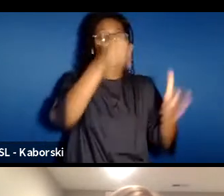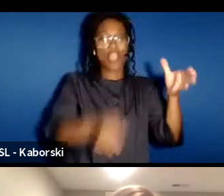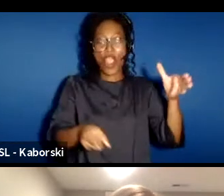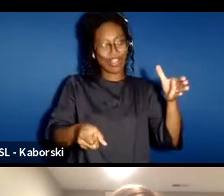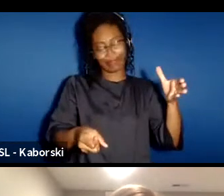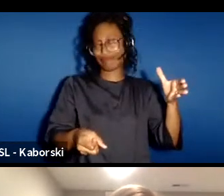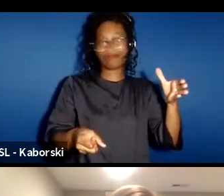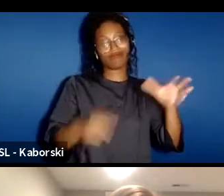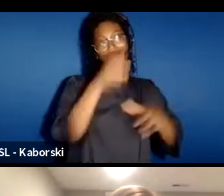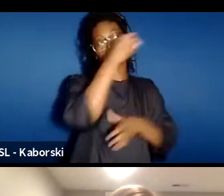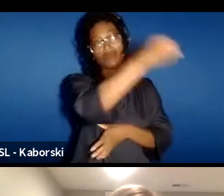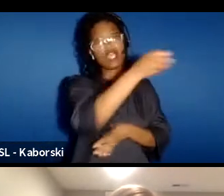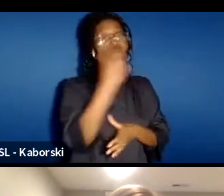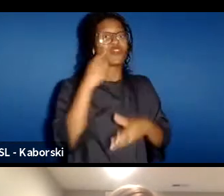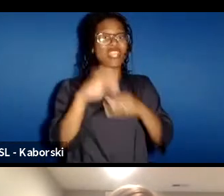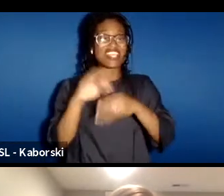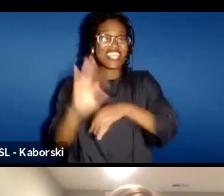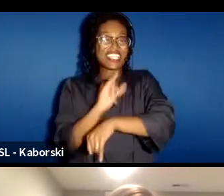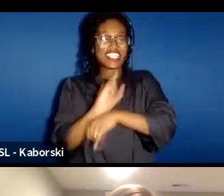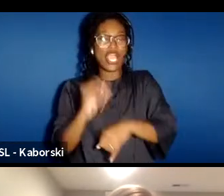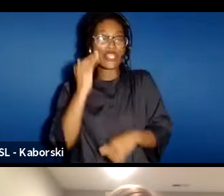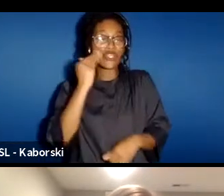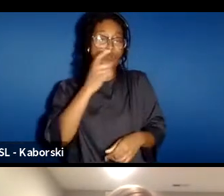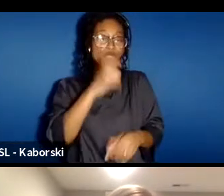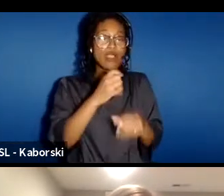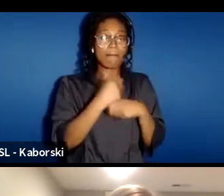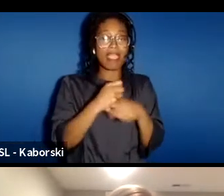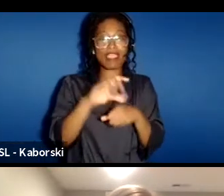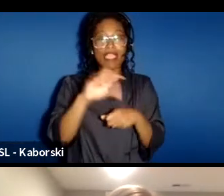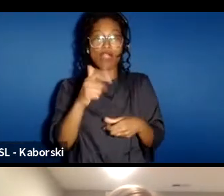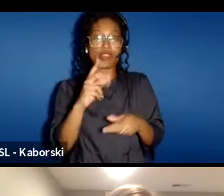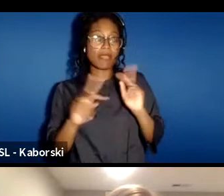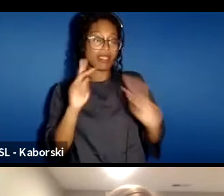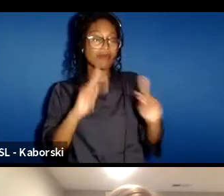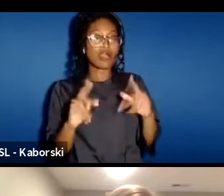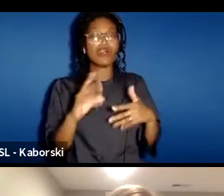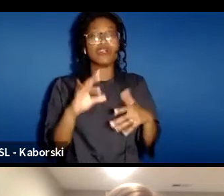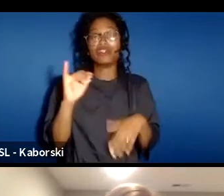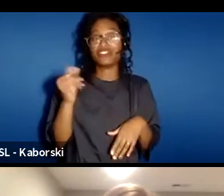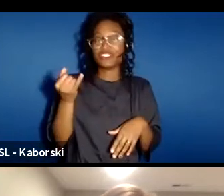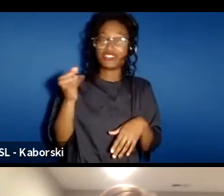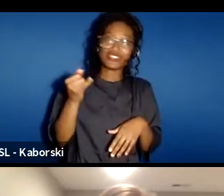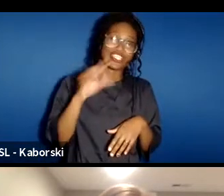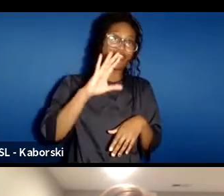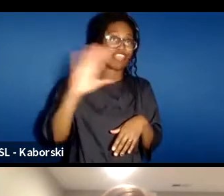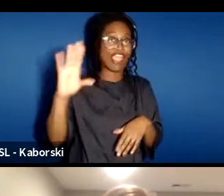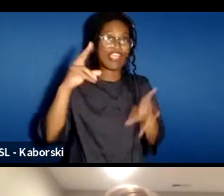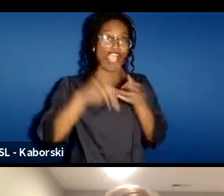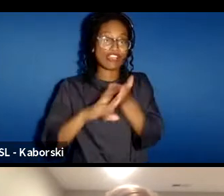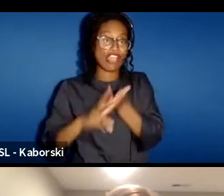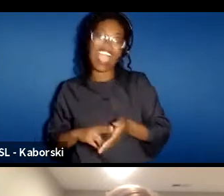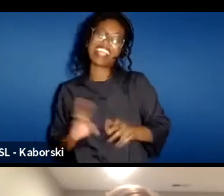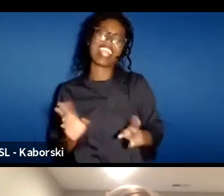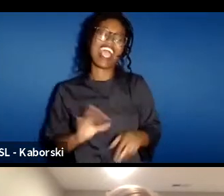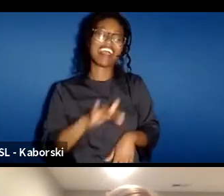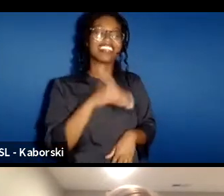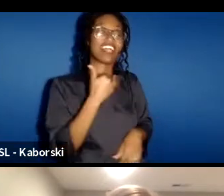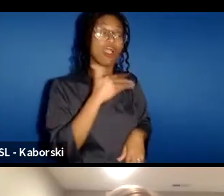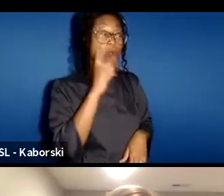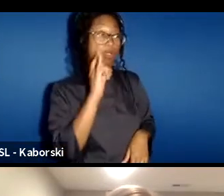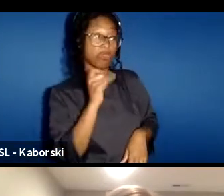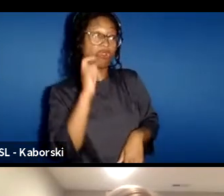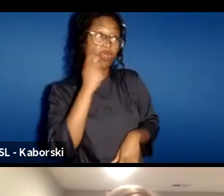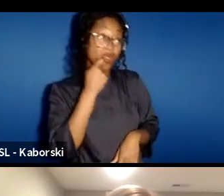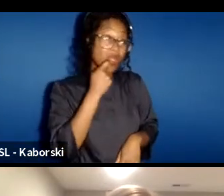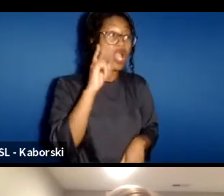once you're in the industry, you kind of know who maybe is making some other people's juices and contracts and all this other stuff, and you're like, no, this it looks cool